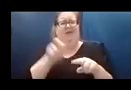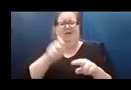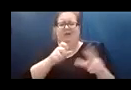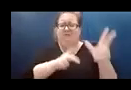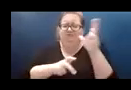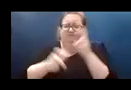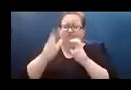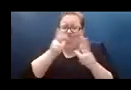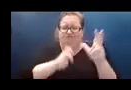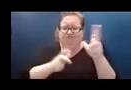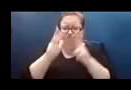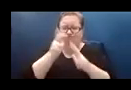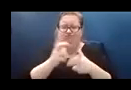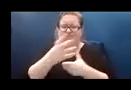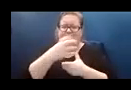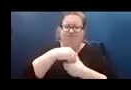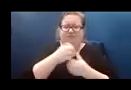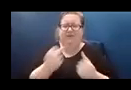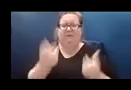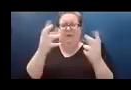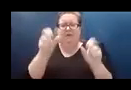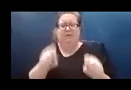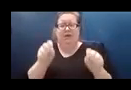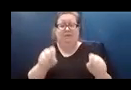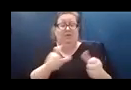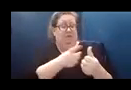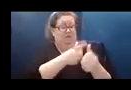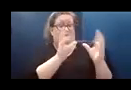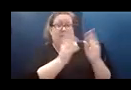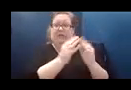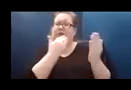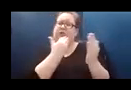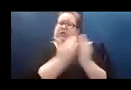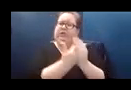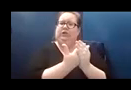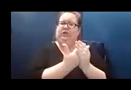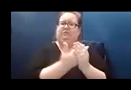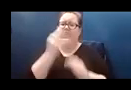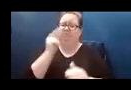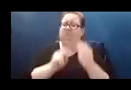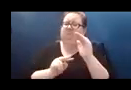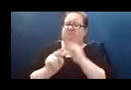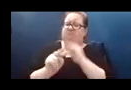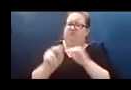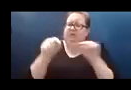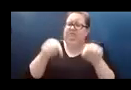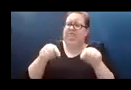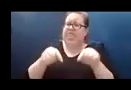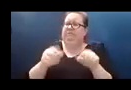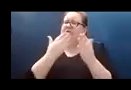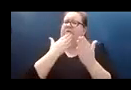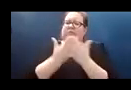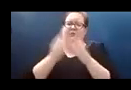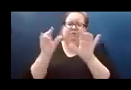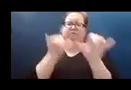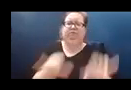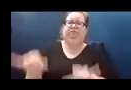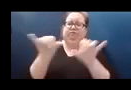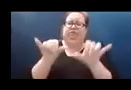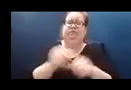of this conversation. I know the first meeting we had today was really good. I'm looking forward to just as good a conversation this